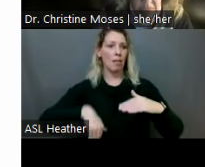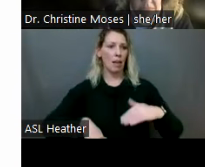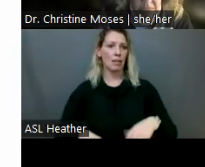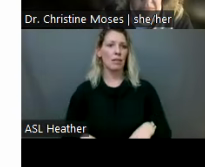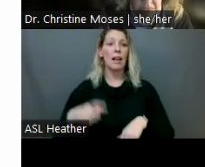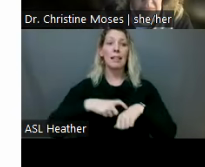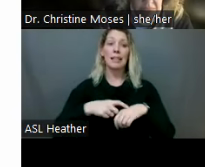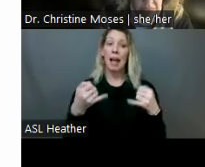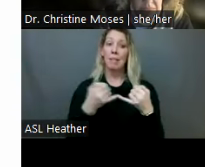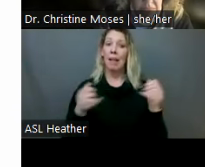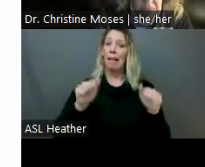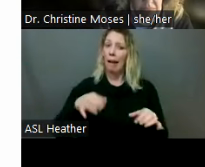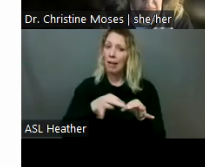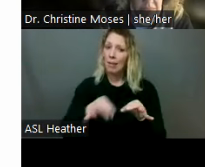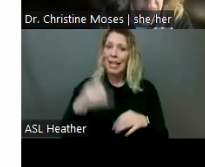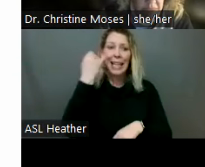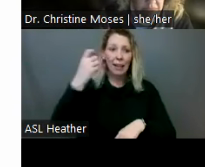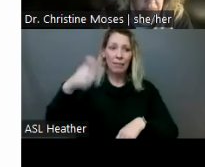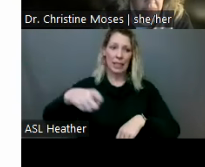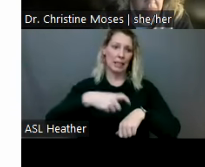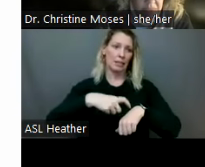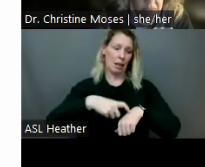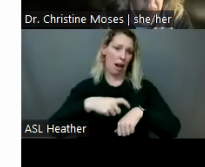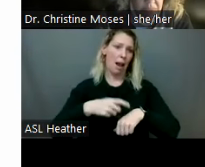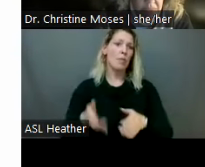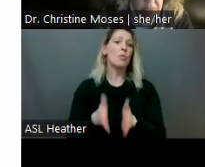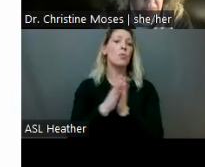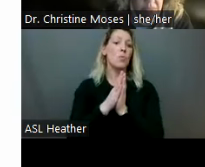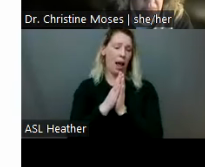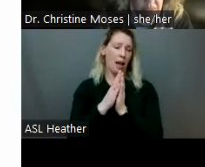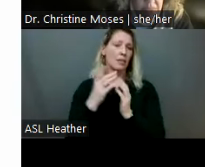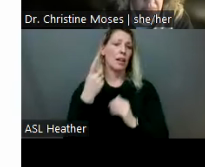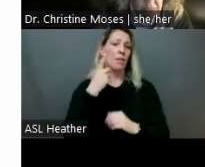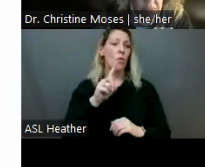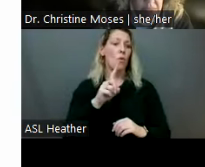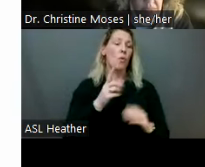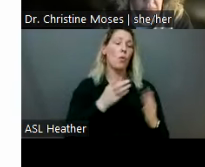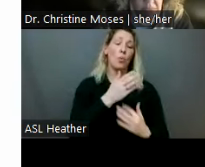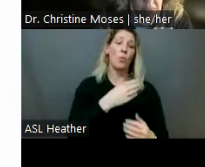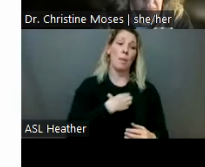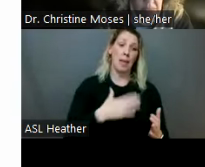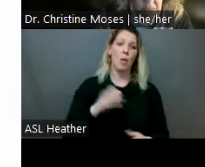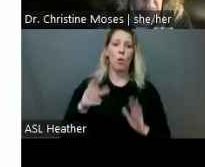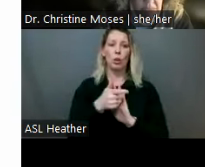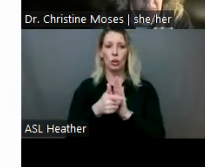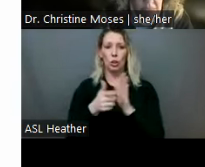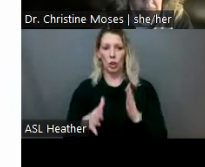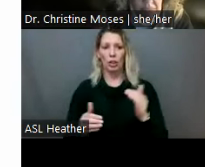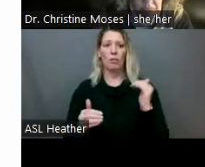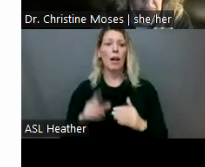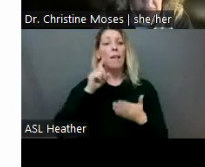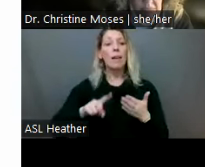extended if more time is needed, including at the request of the complainant and or their attorney. And 4, the investigative